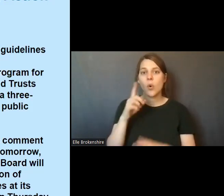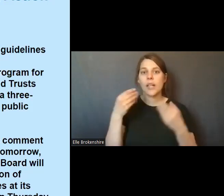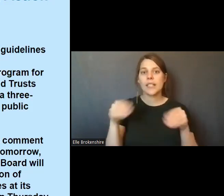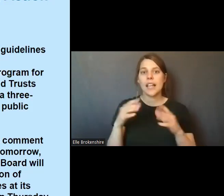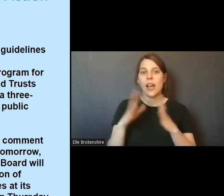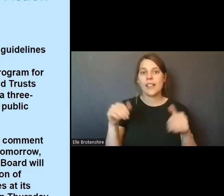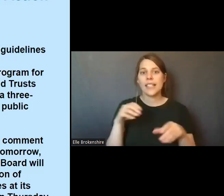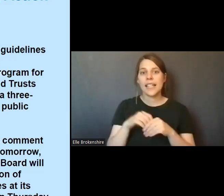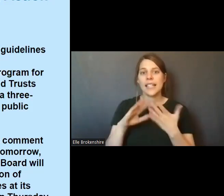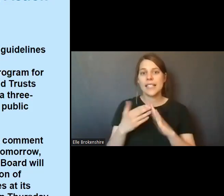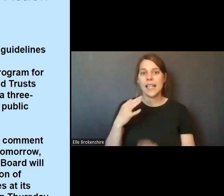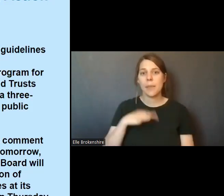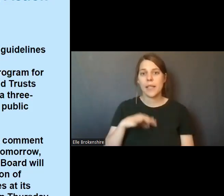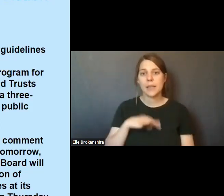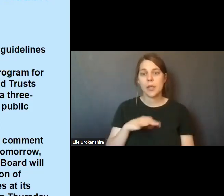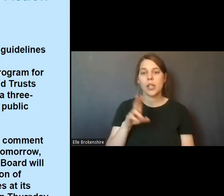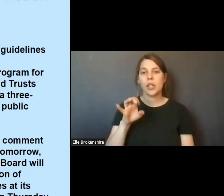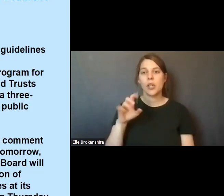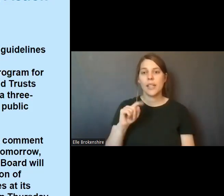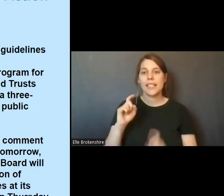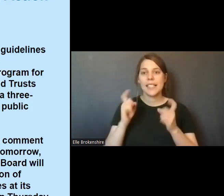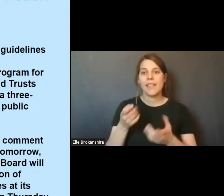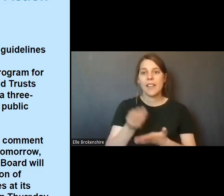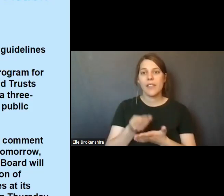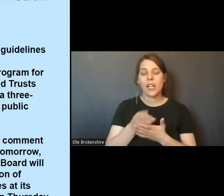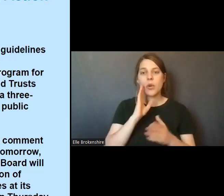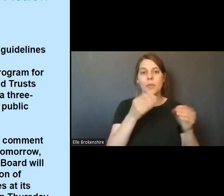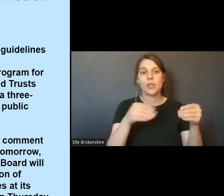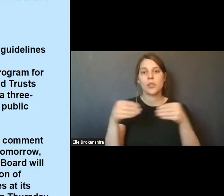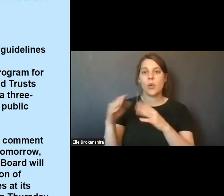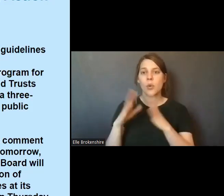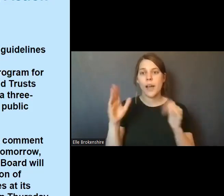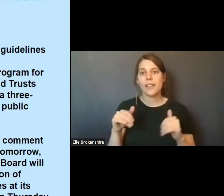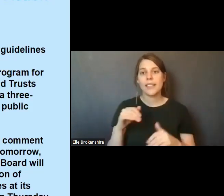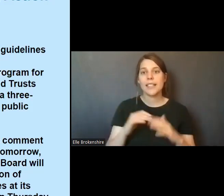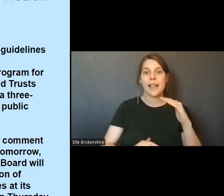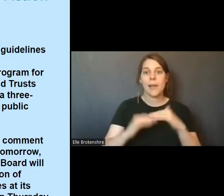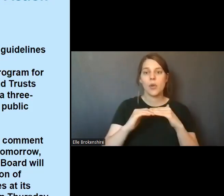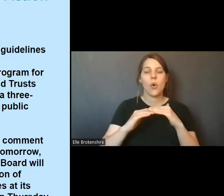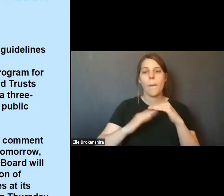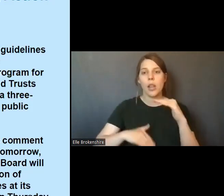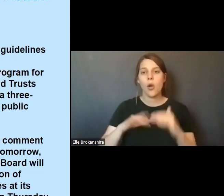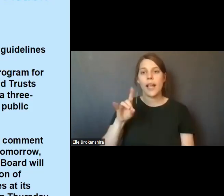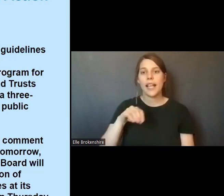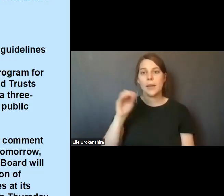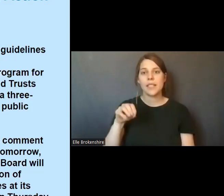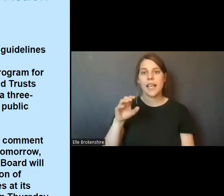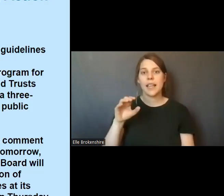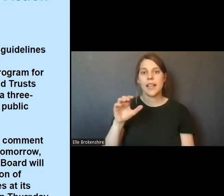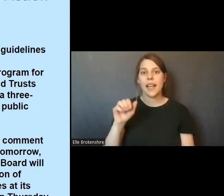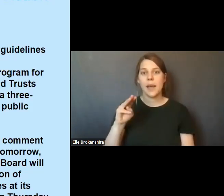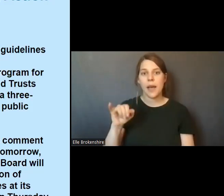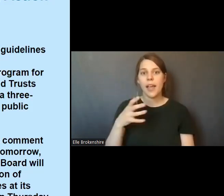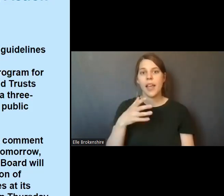of Pittsburgh. Units awarded this funding will be sold to households at or below 80% AMI and carry a 99-year affordability